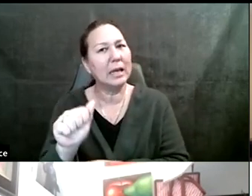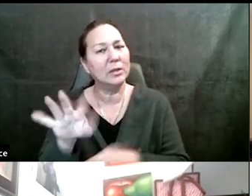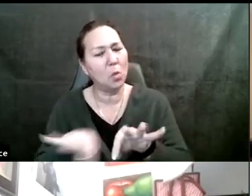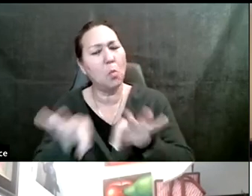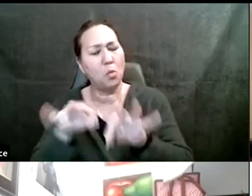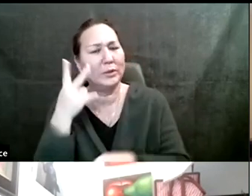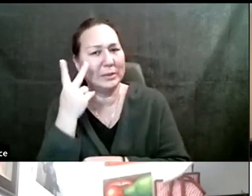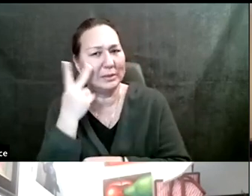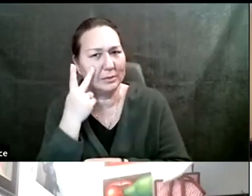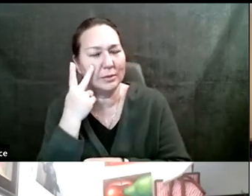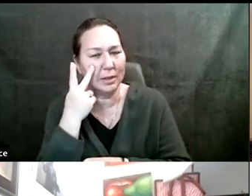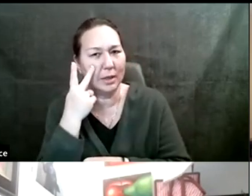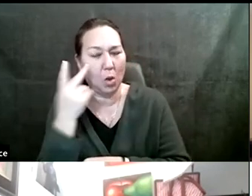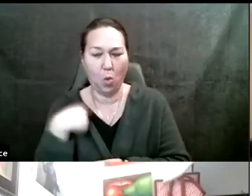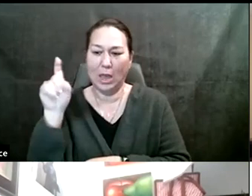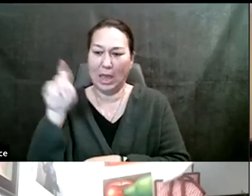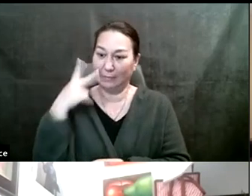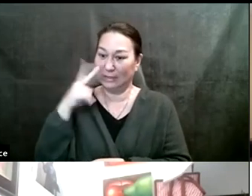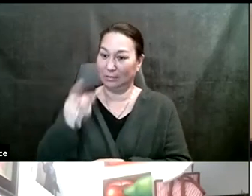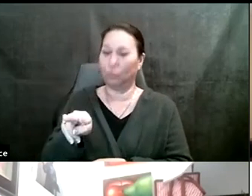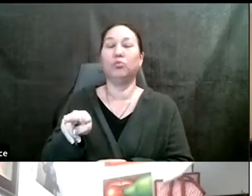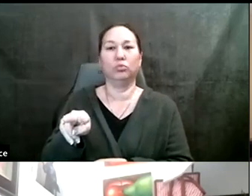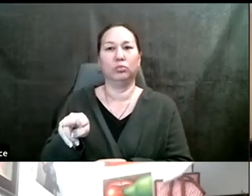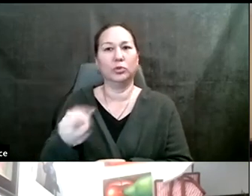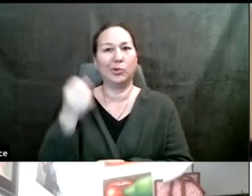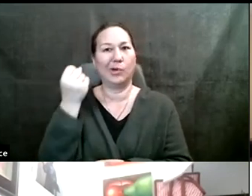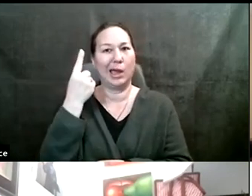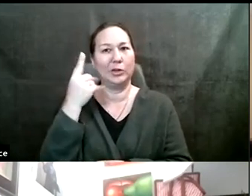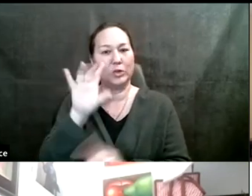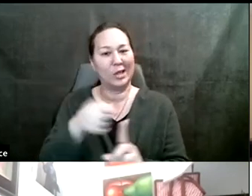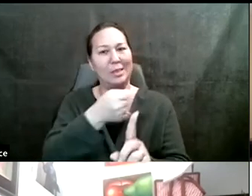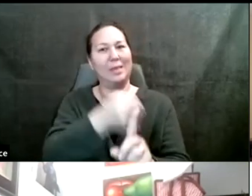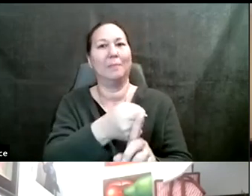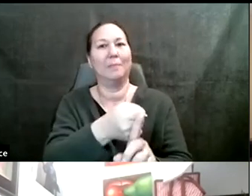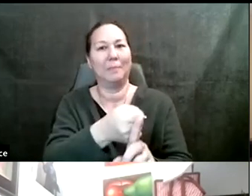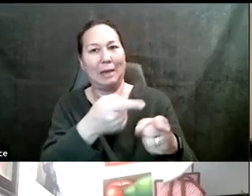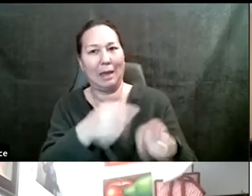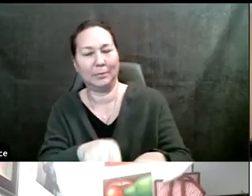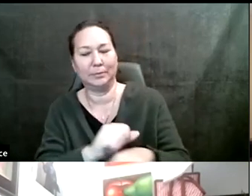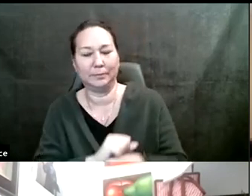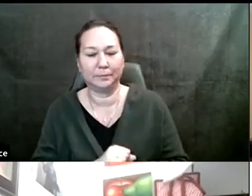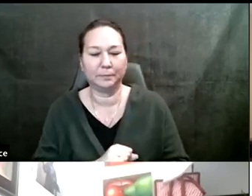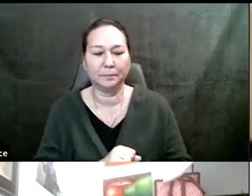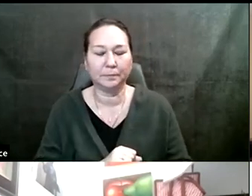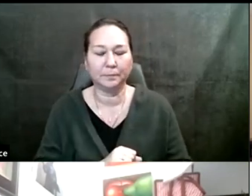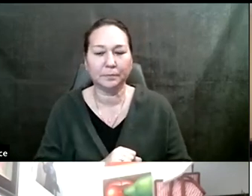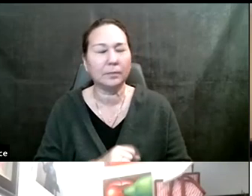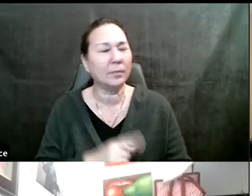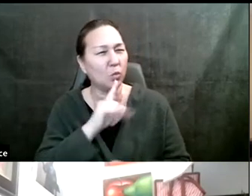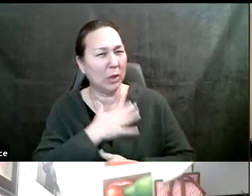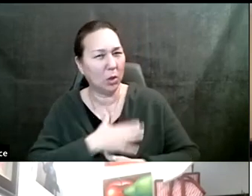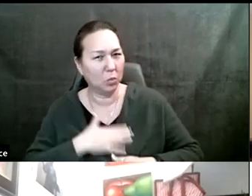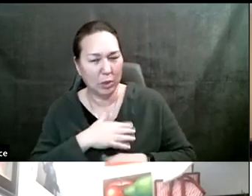we need to see it to understand the impact and appreciate the work that is being done